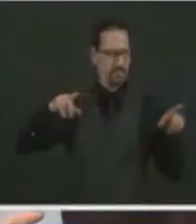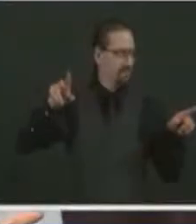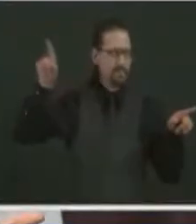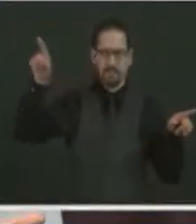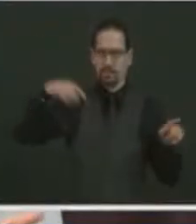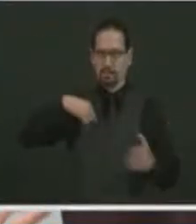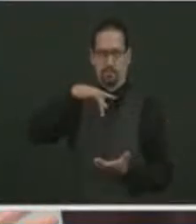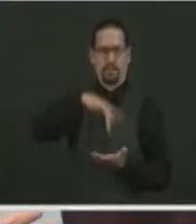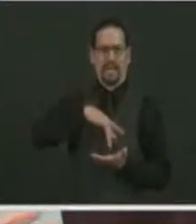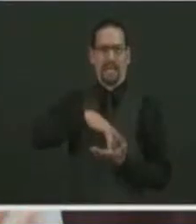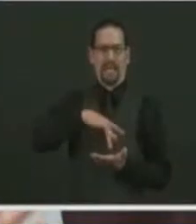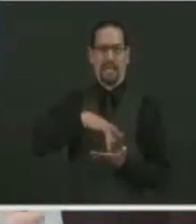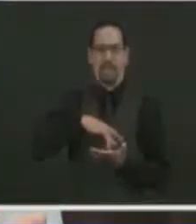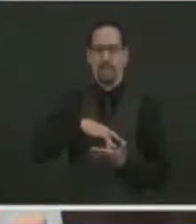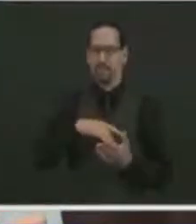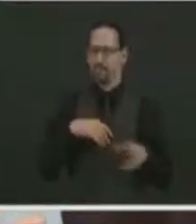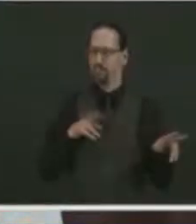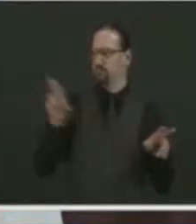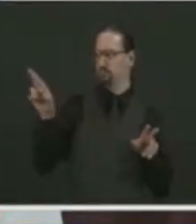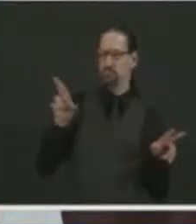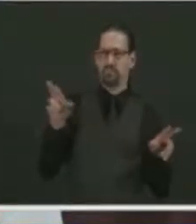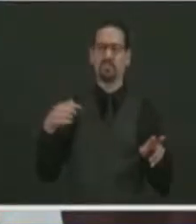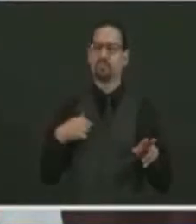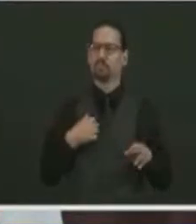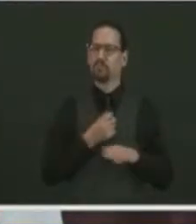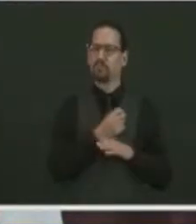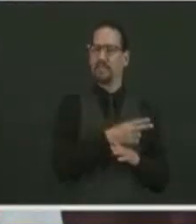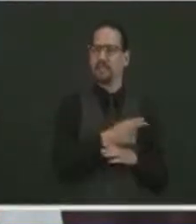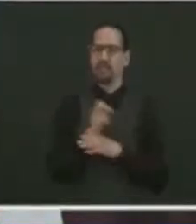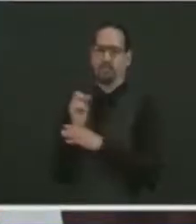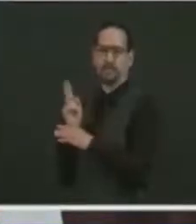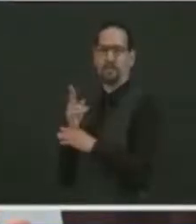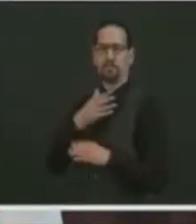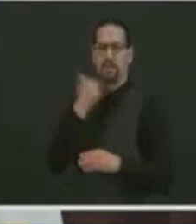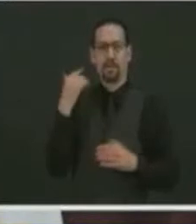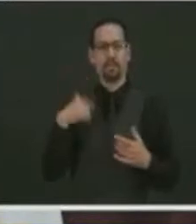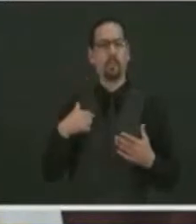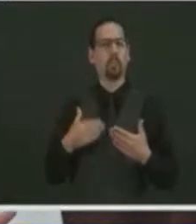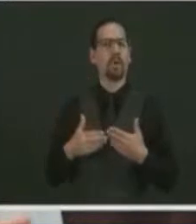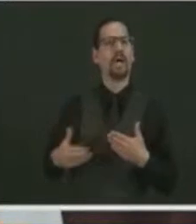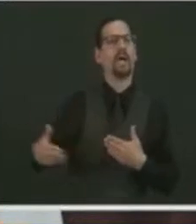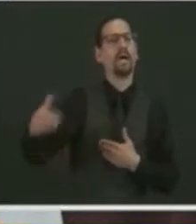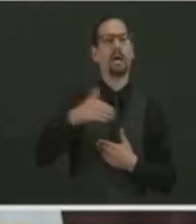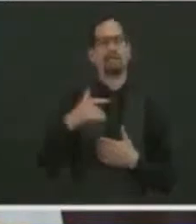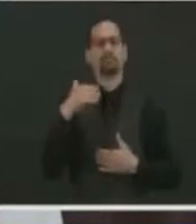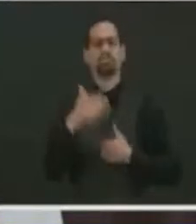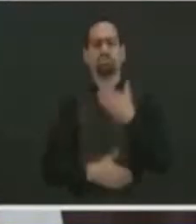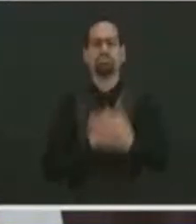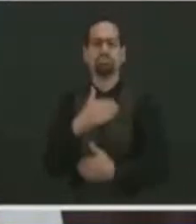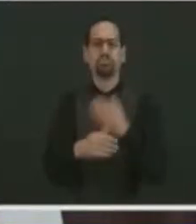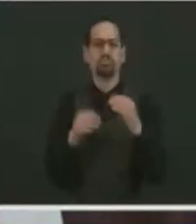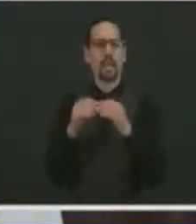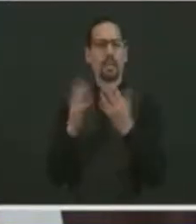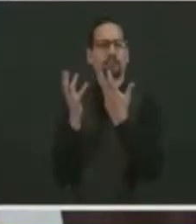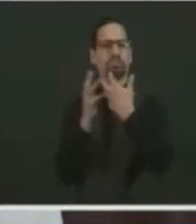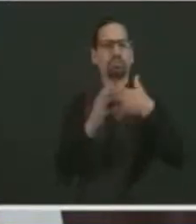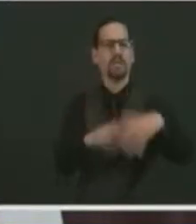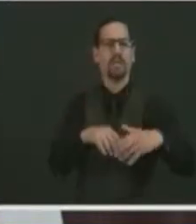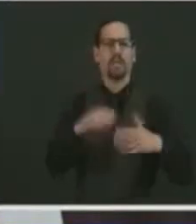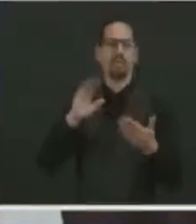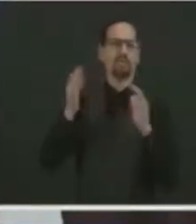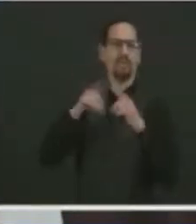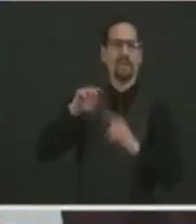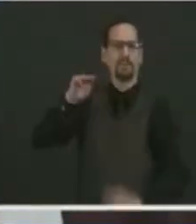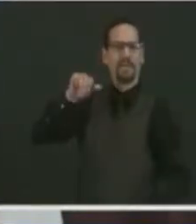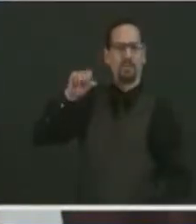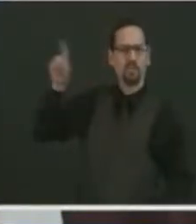they're tough calls. I know that. I hear that. We're ahead of Massachusetts. We're ahead of Connecticut, ahead of really everyone in our region